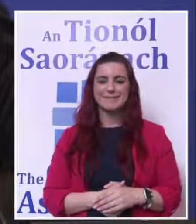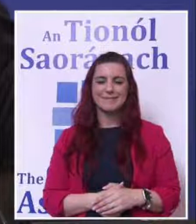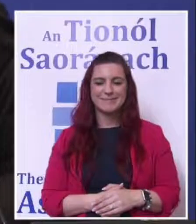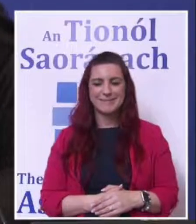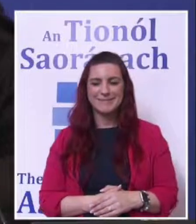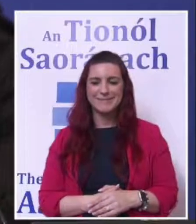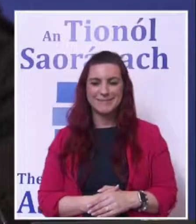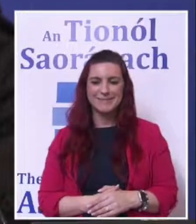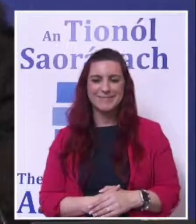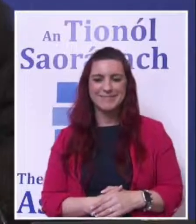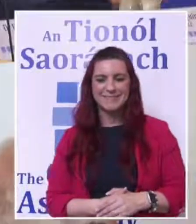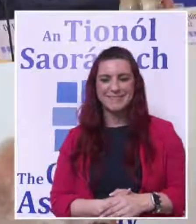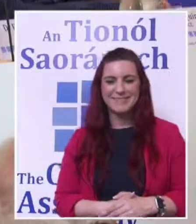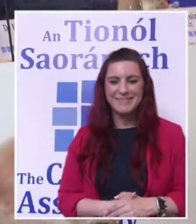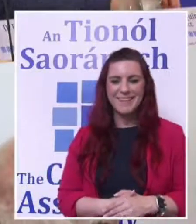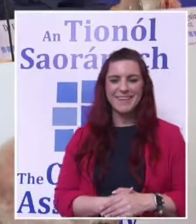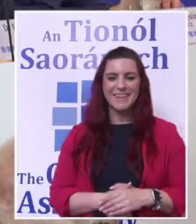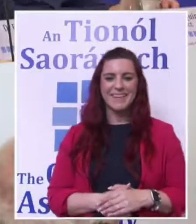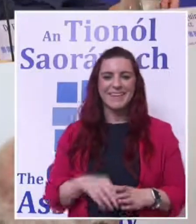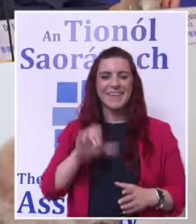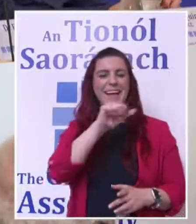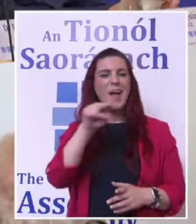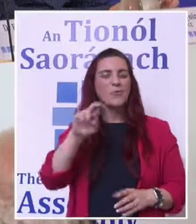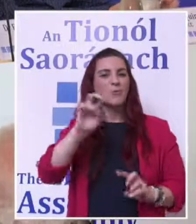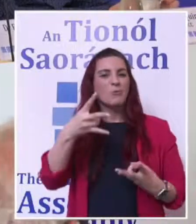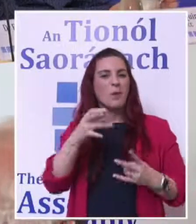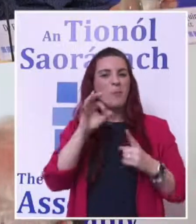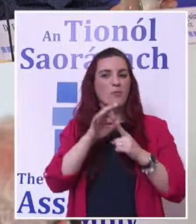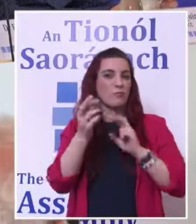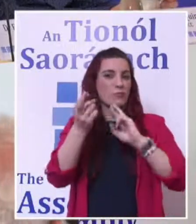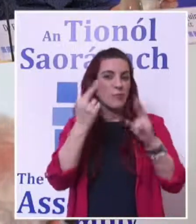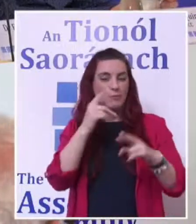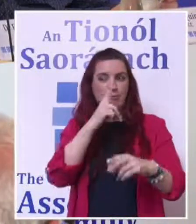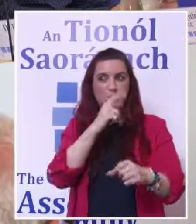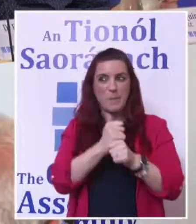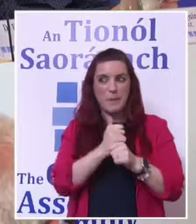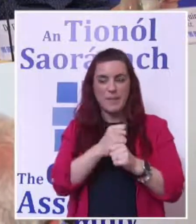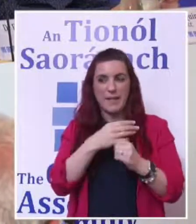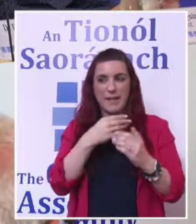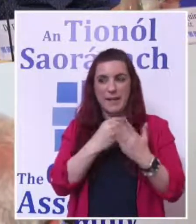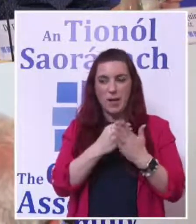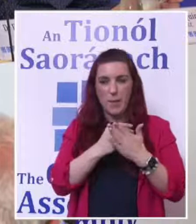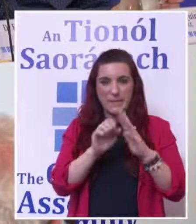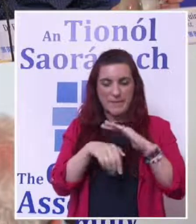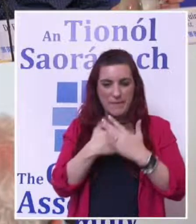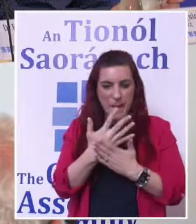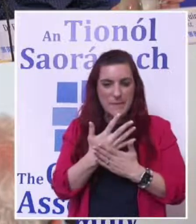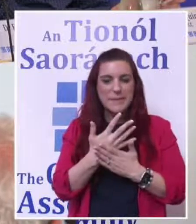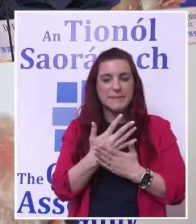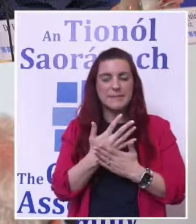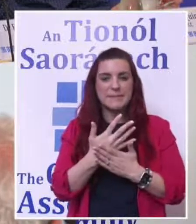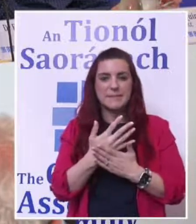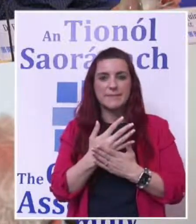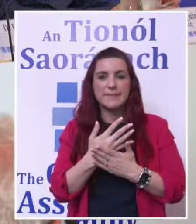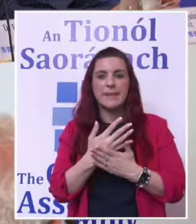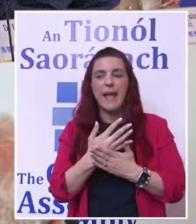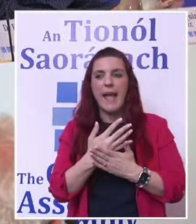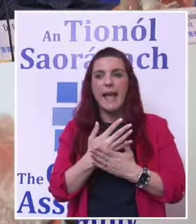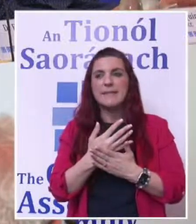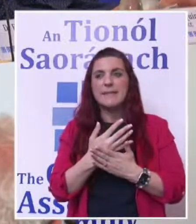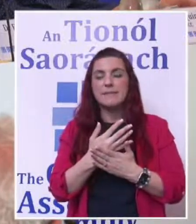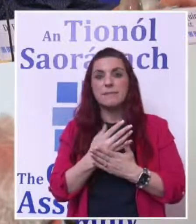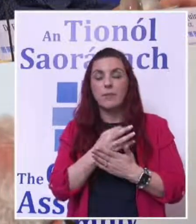And Breed. Just a quick point in response to your suggestion about economic development. I'm going to say it's quite a timely one